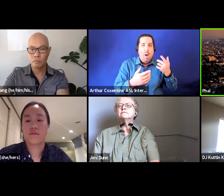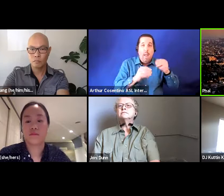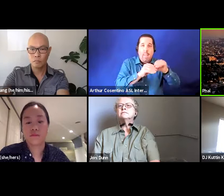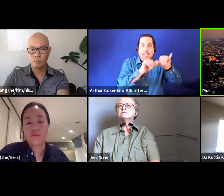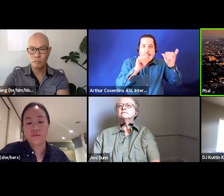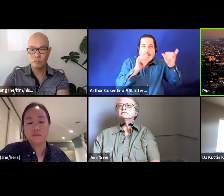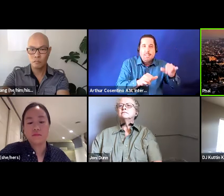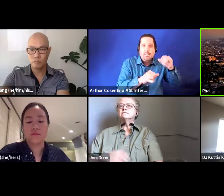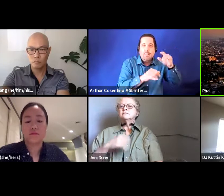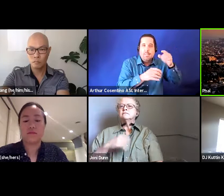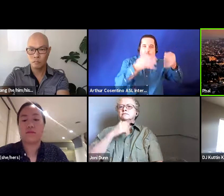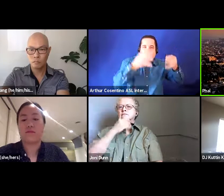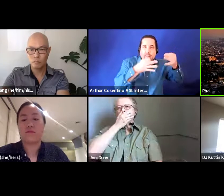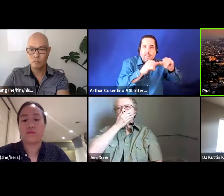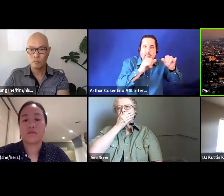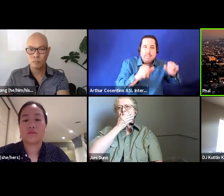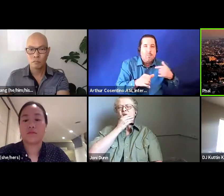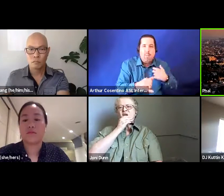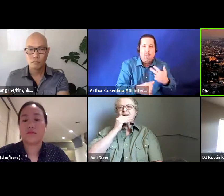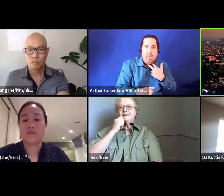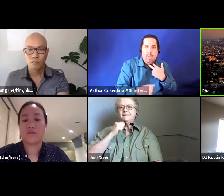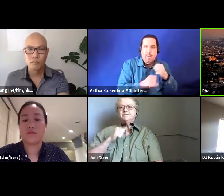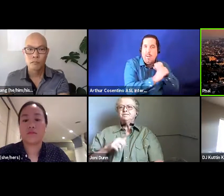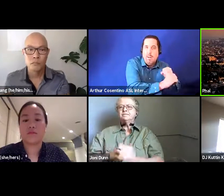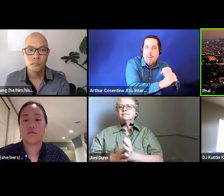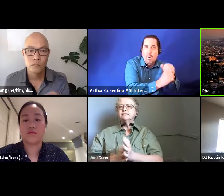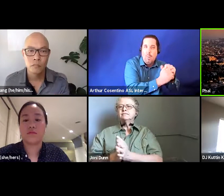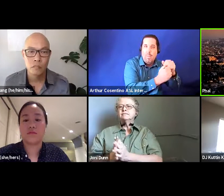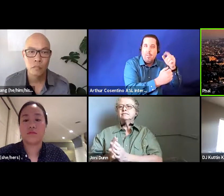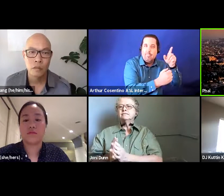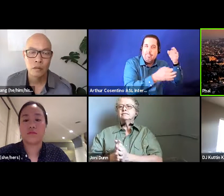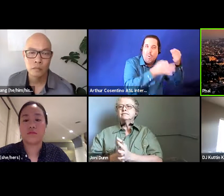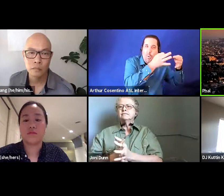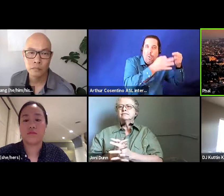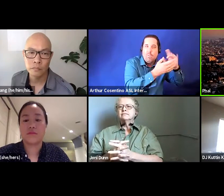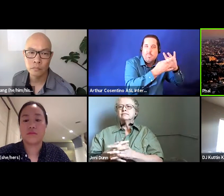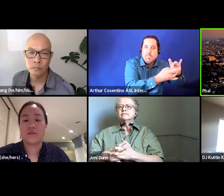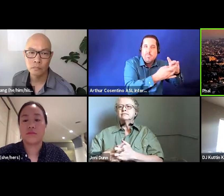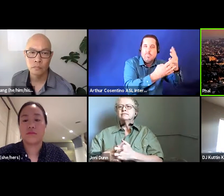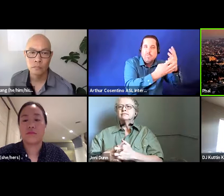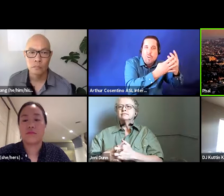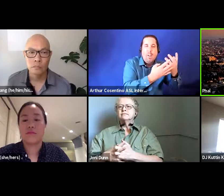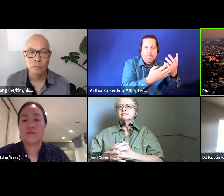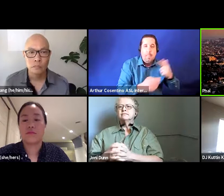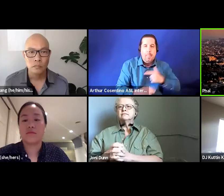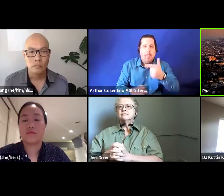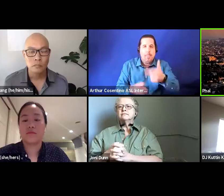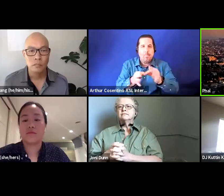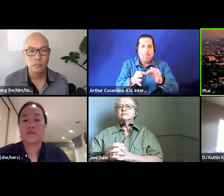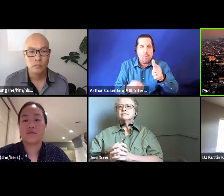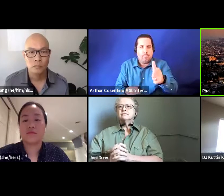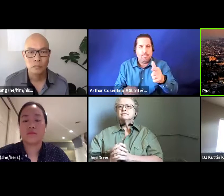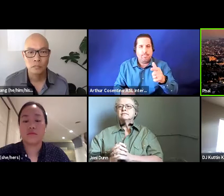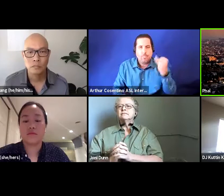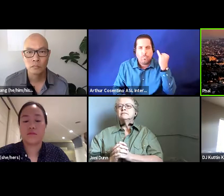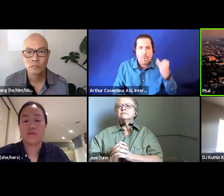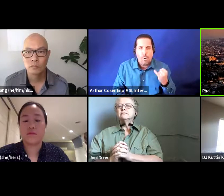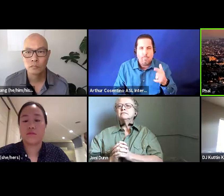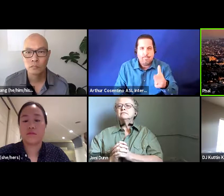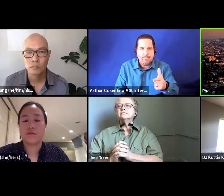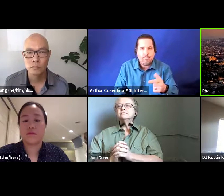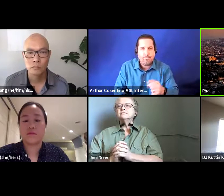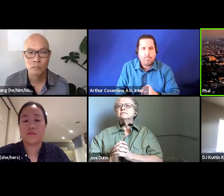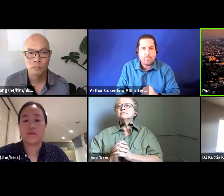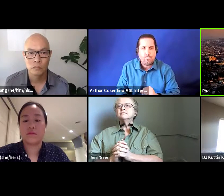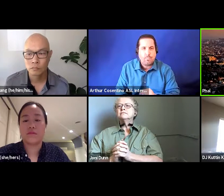US a little bit, crazy journeys, crazy travels. And then I finally do make it out because at the time, Cambodia didn't issue a travel document